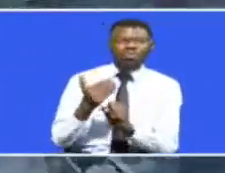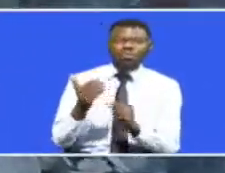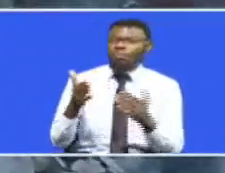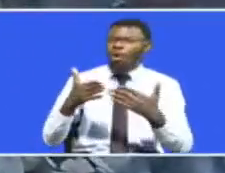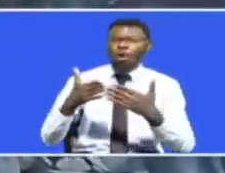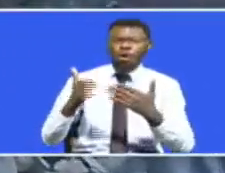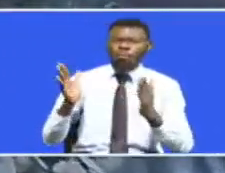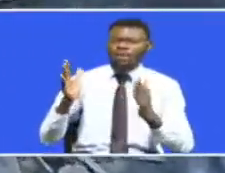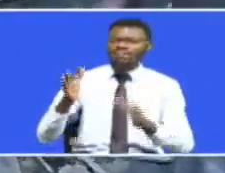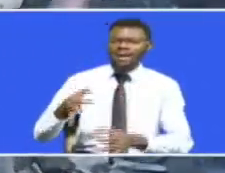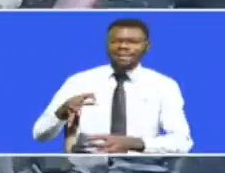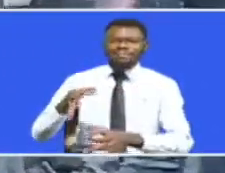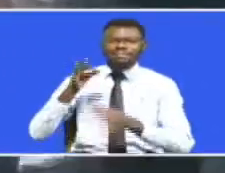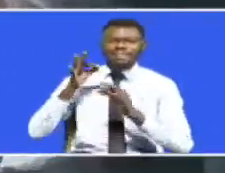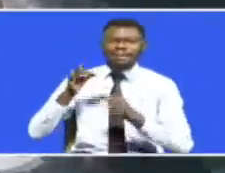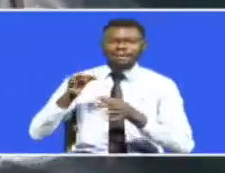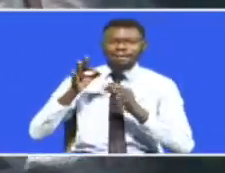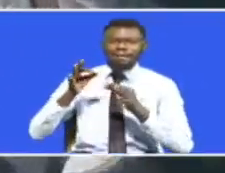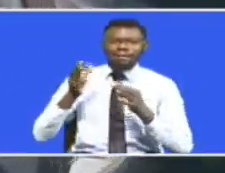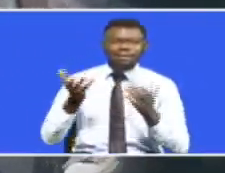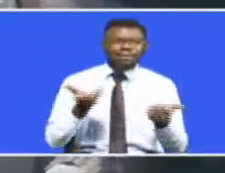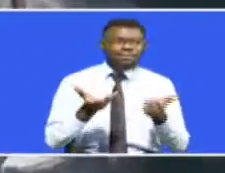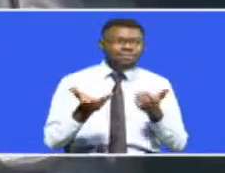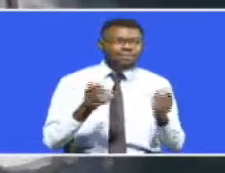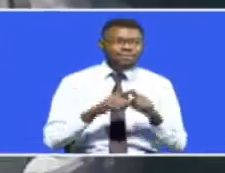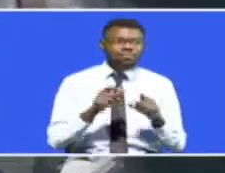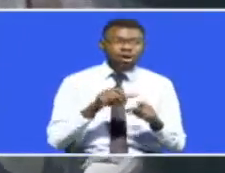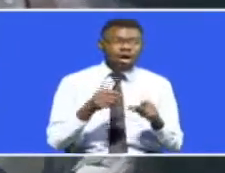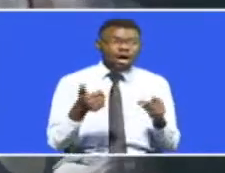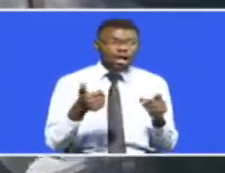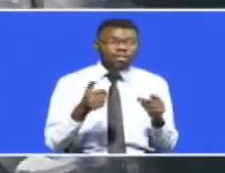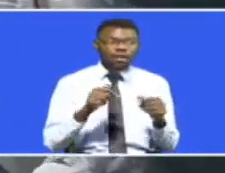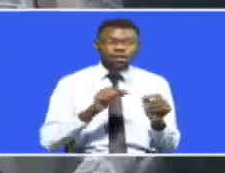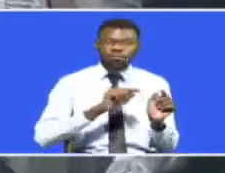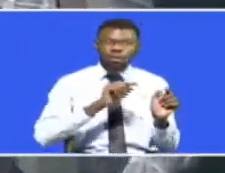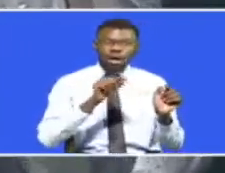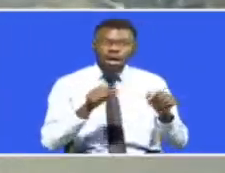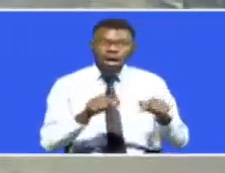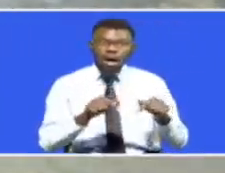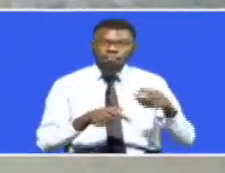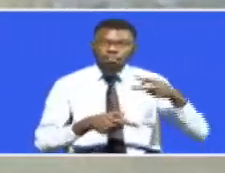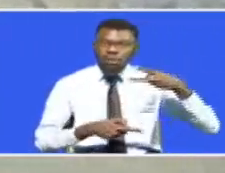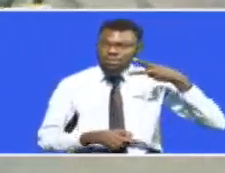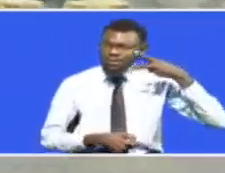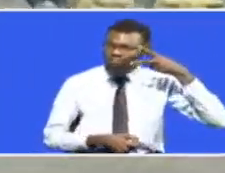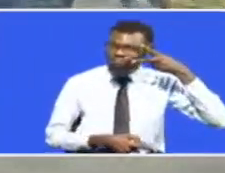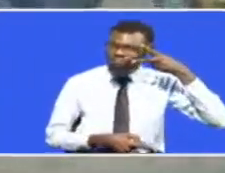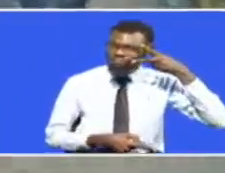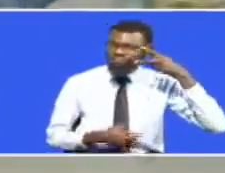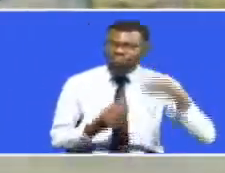day and night, some are part of the intelligence team spying on strangers.